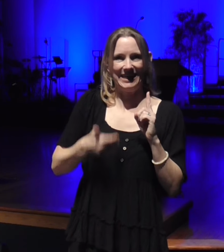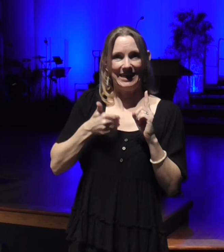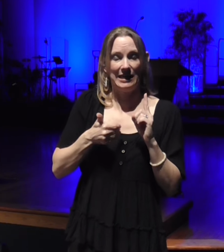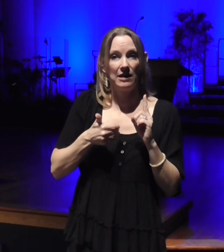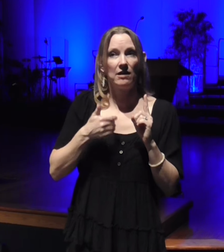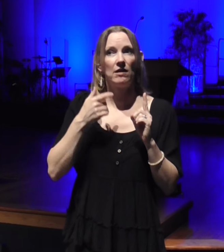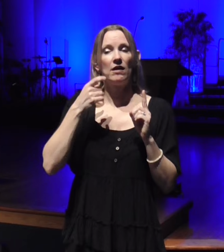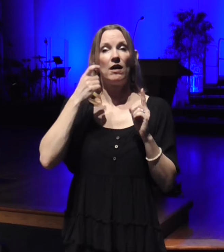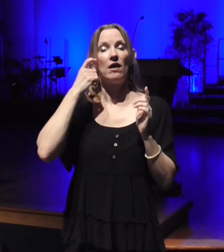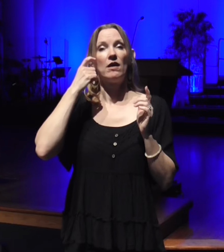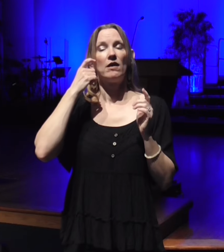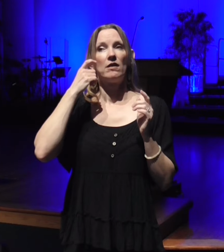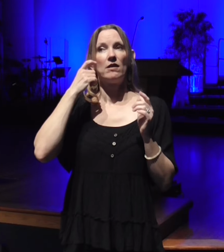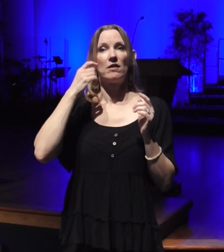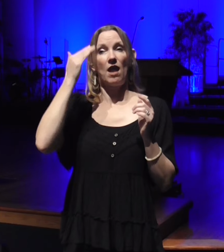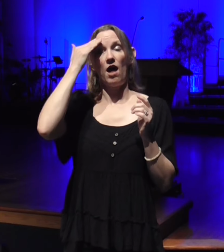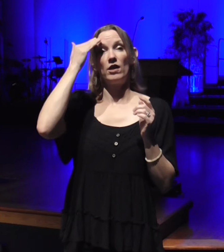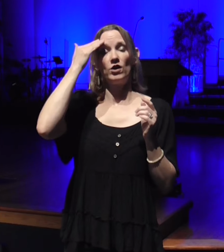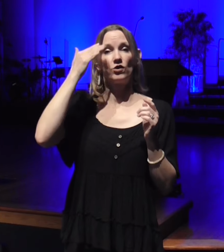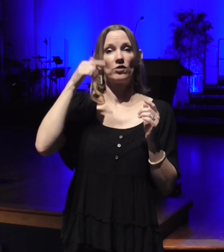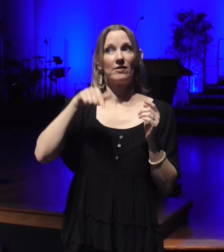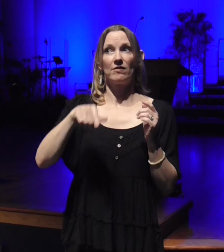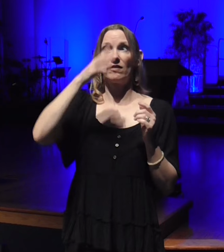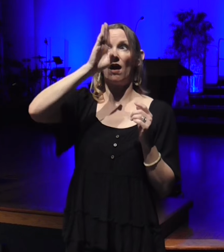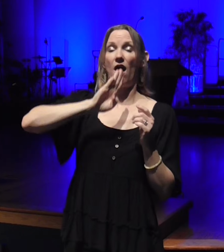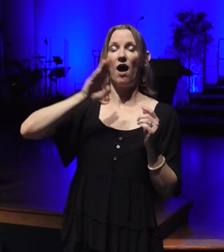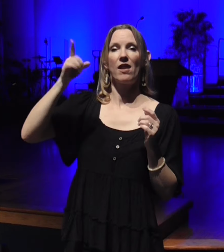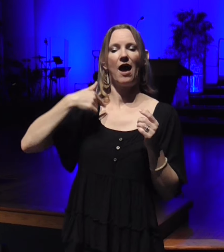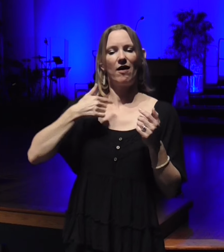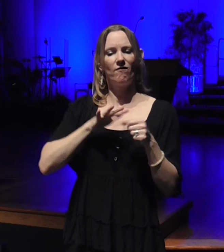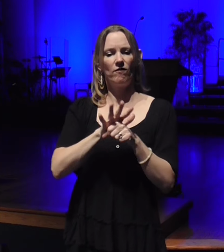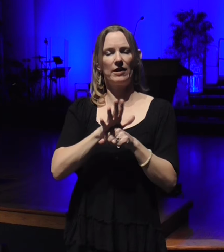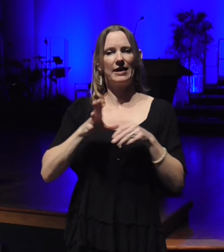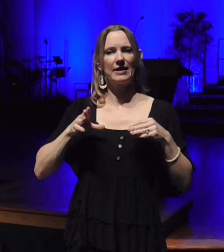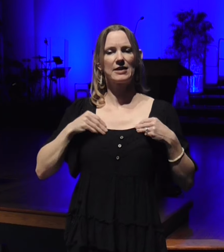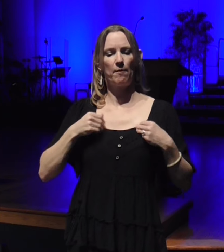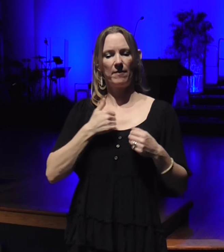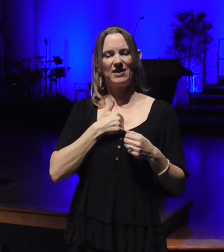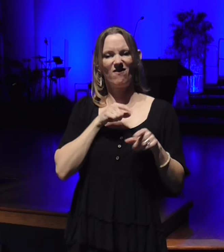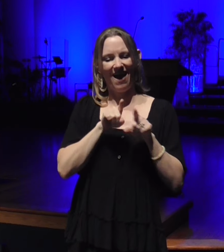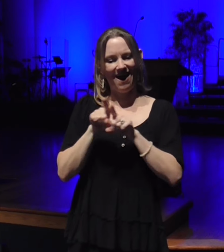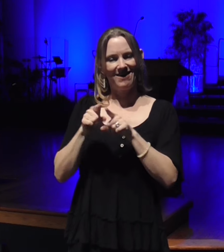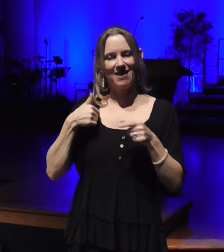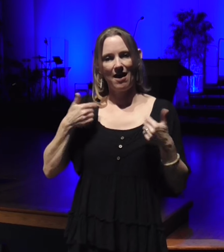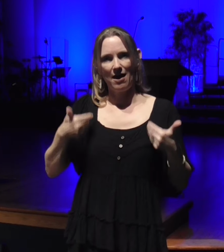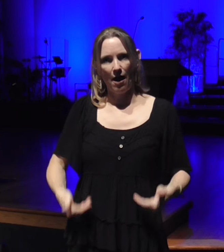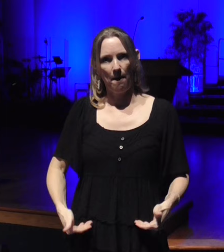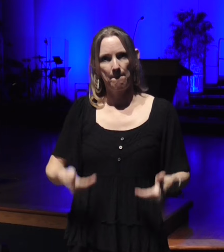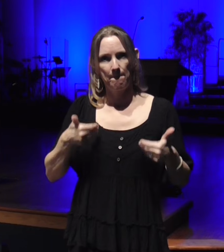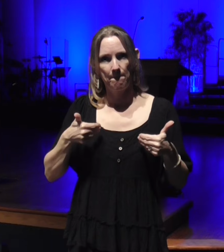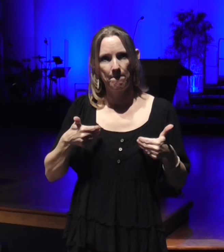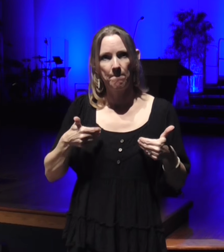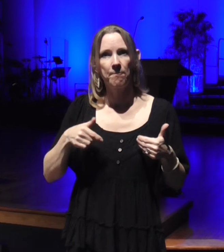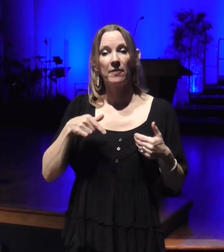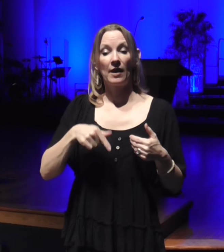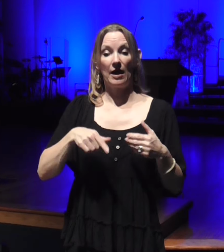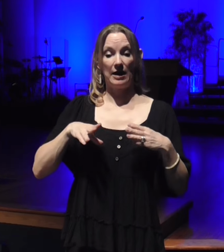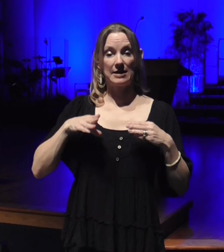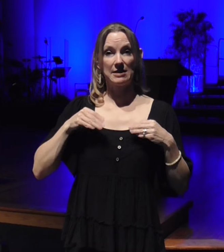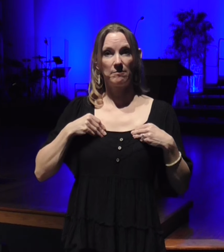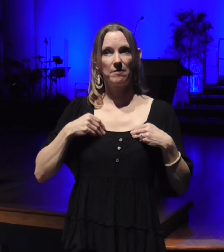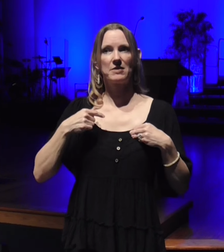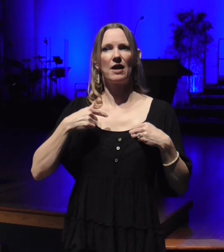In knowledge of this divinity, I fully and completely accept myself as I am. In this acceptance,